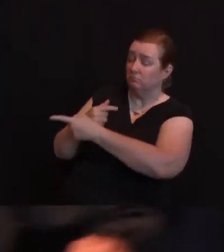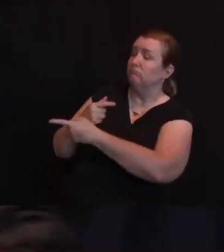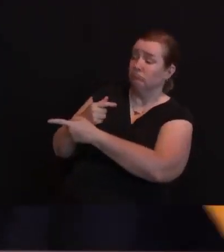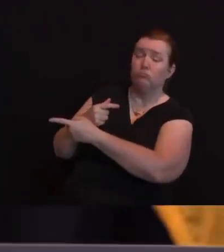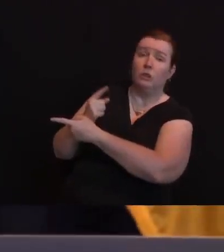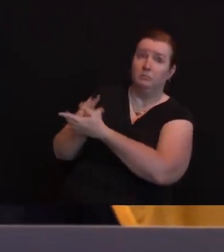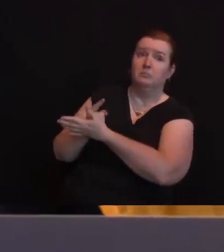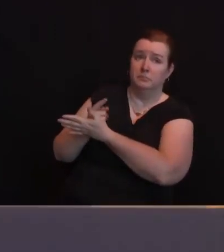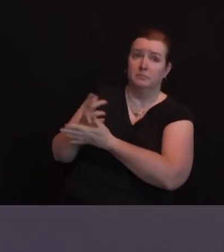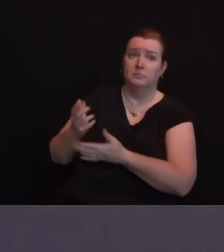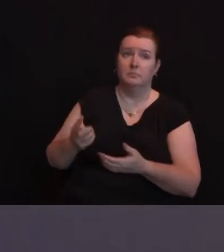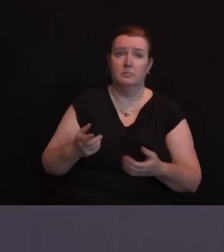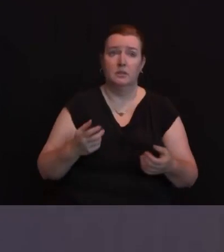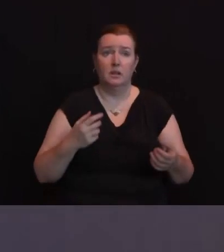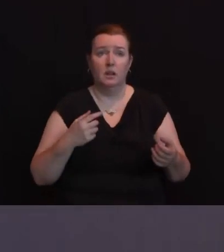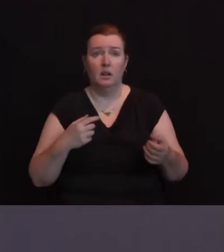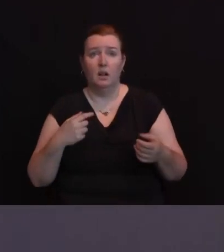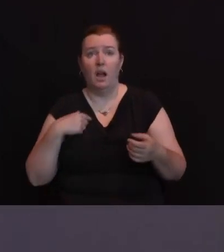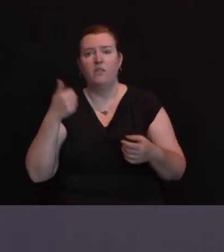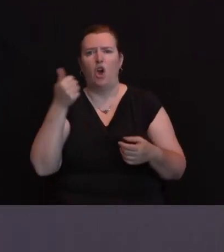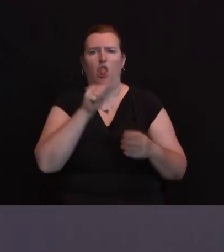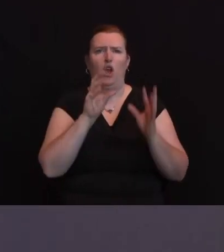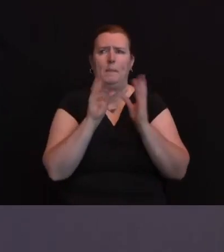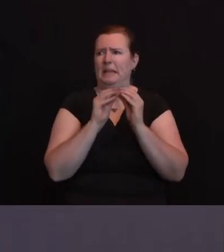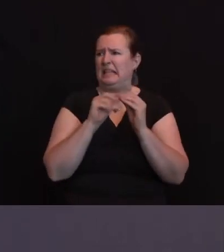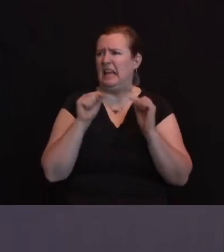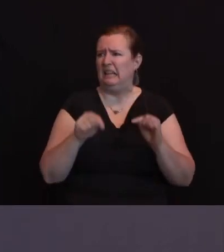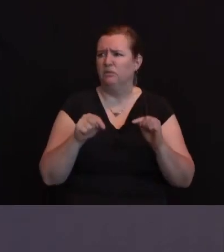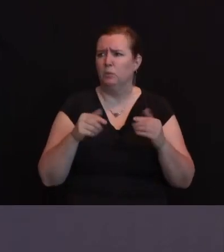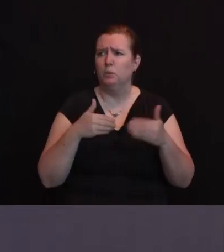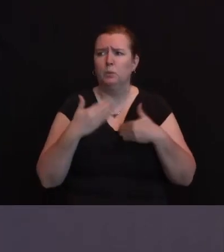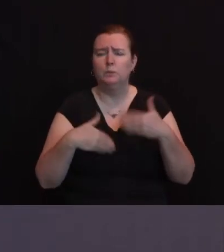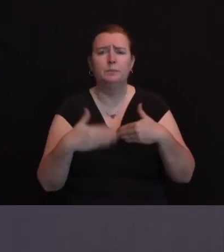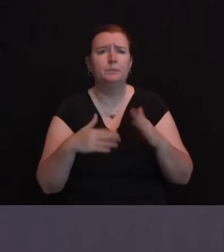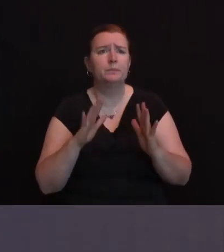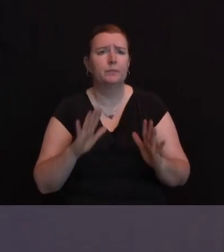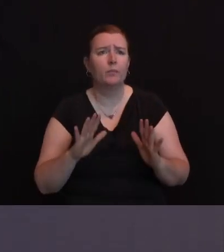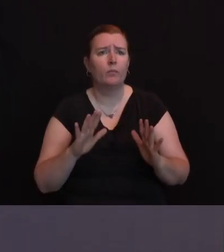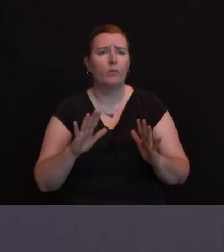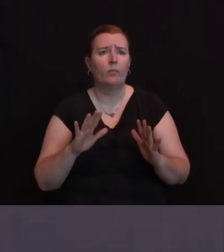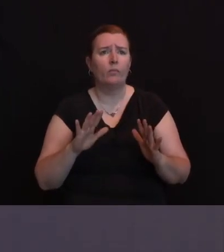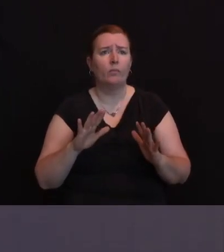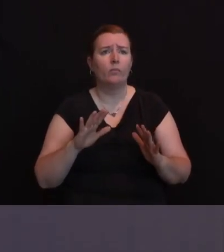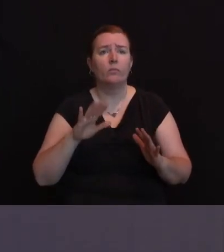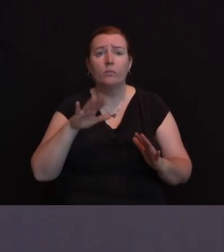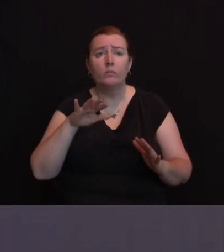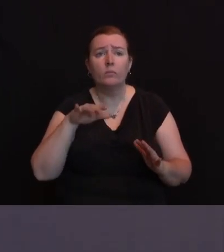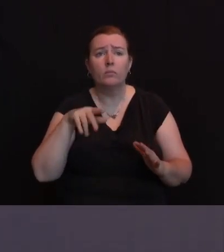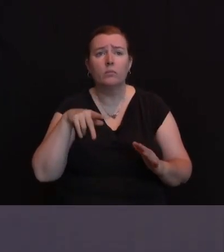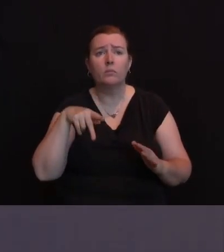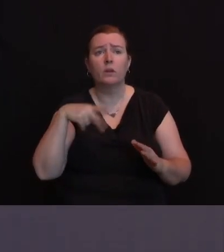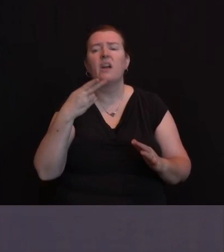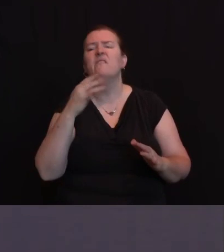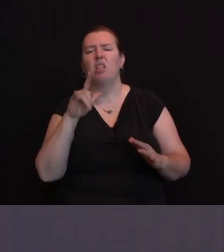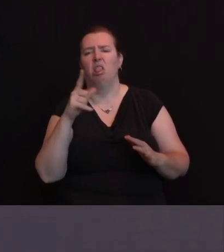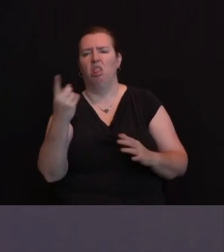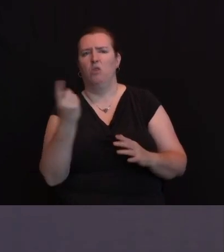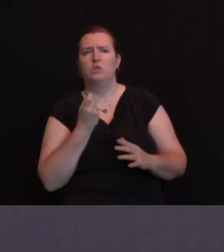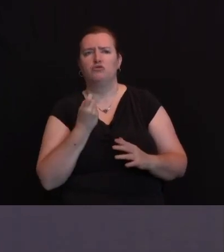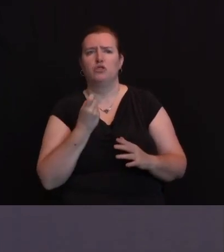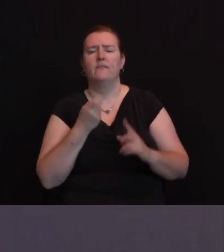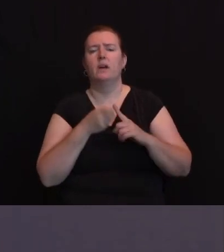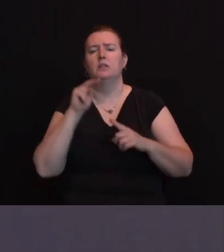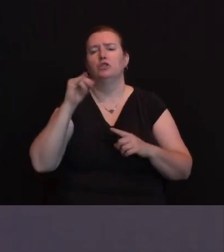got to make this national governor's thing. Please. Oh, hey, how you doing? Phil Andrews, New Jersey News Network. Governor, I need you to bring your seat back